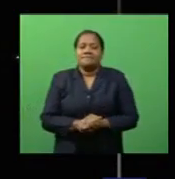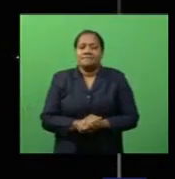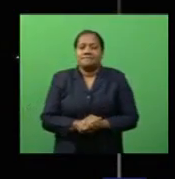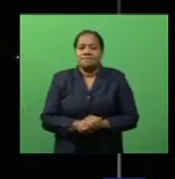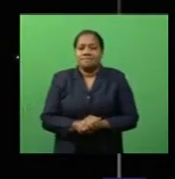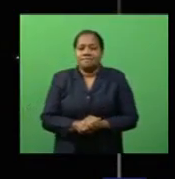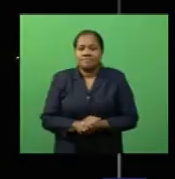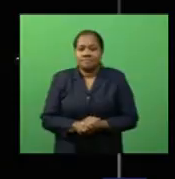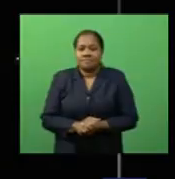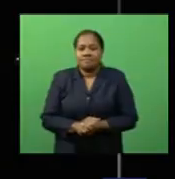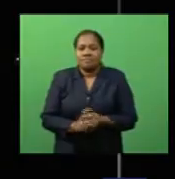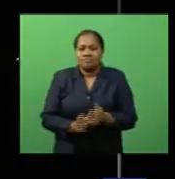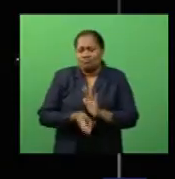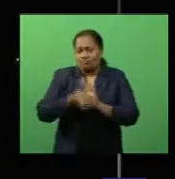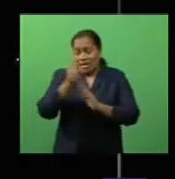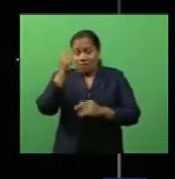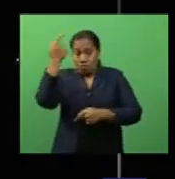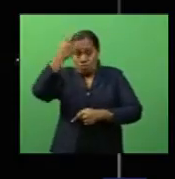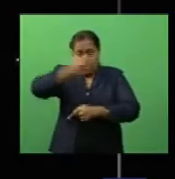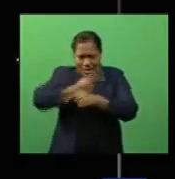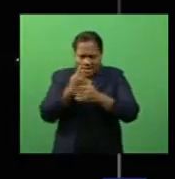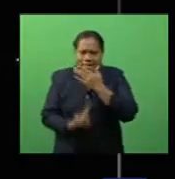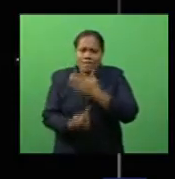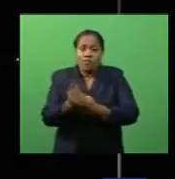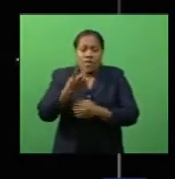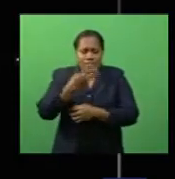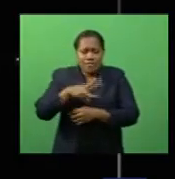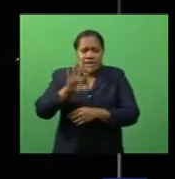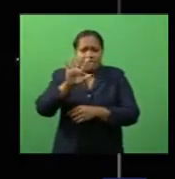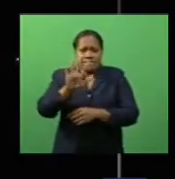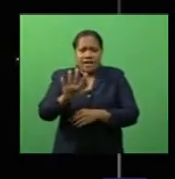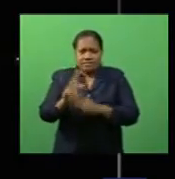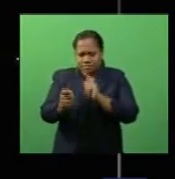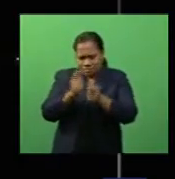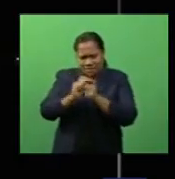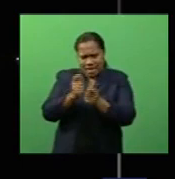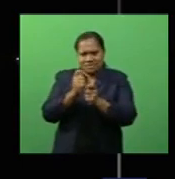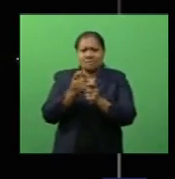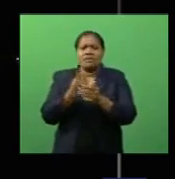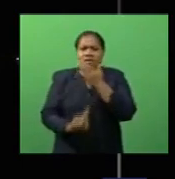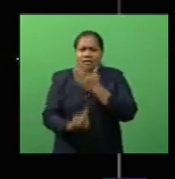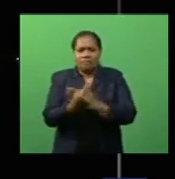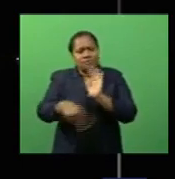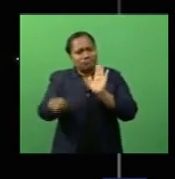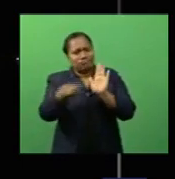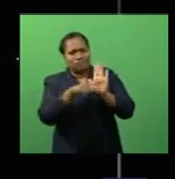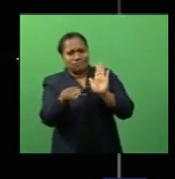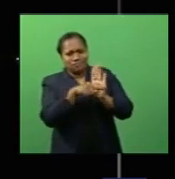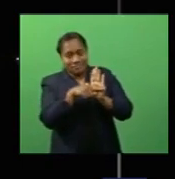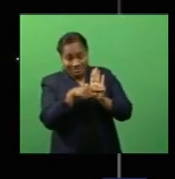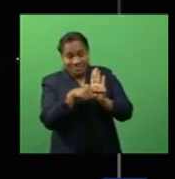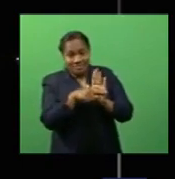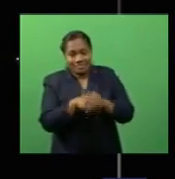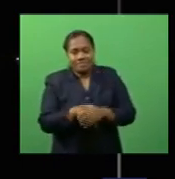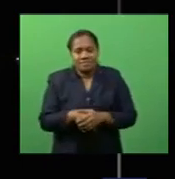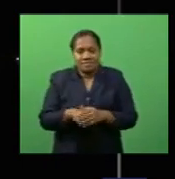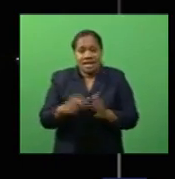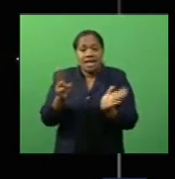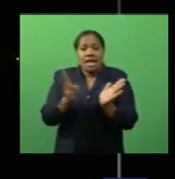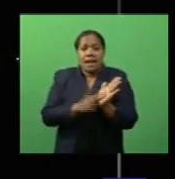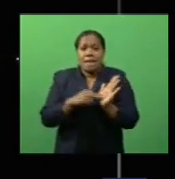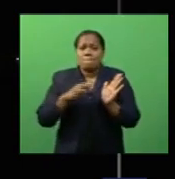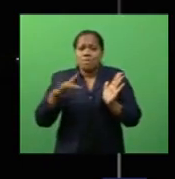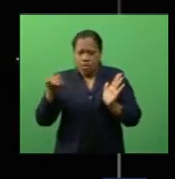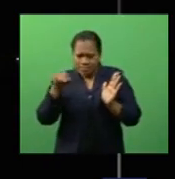Recapping the main stories for tonight, 35 COVID-19 tests in the last 24 hours returned negative. Nambour residents